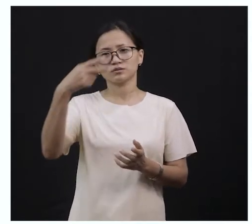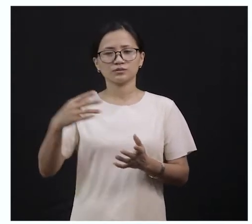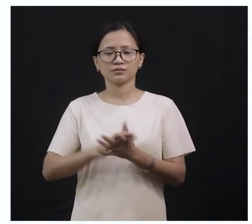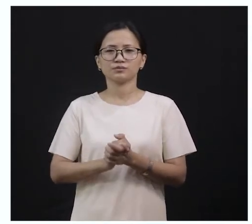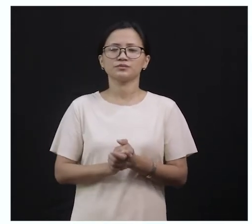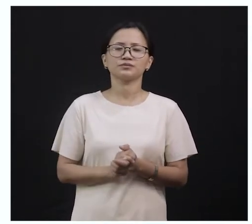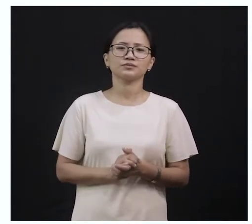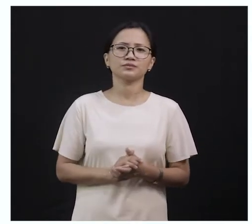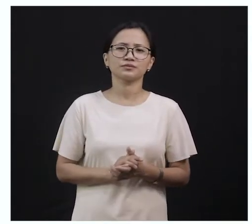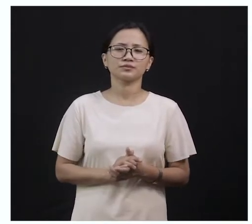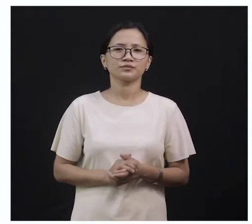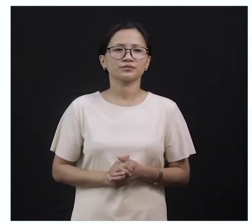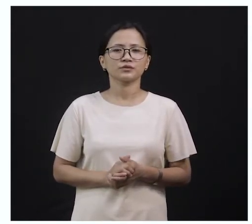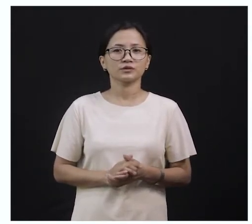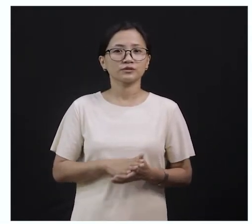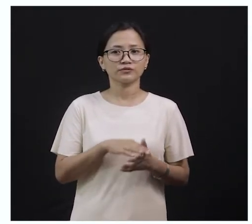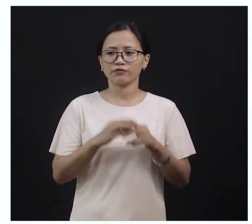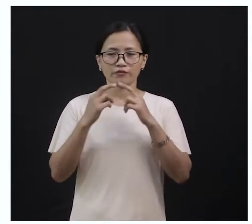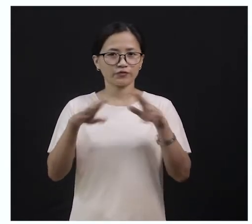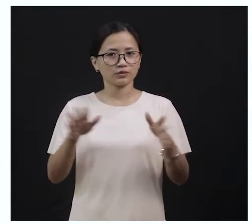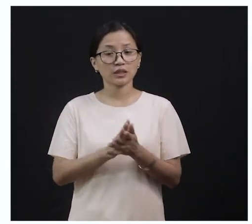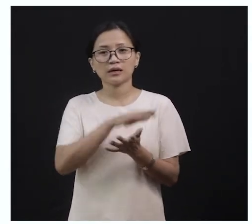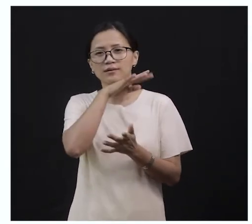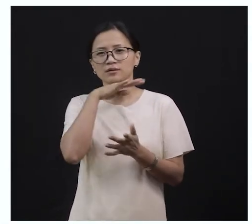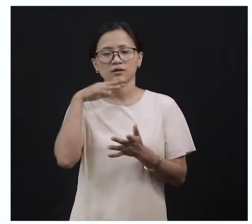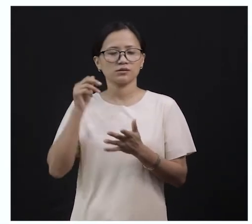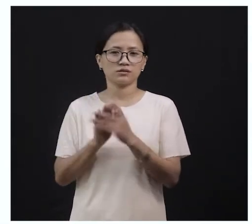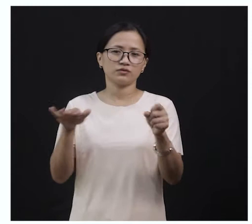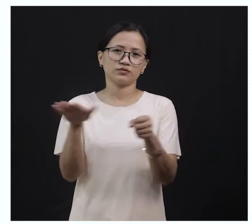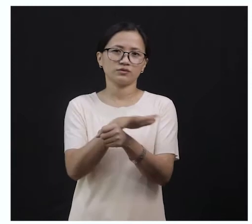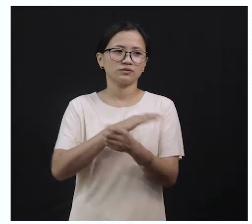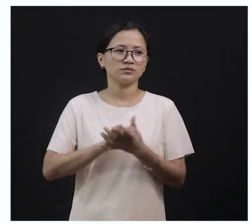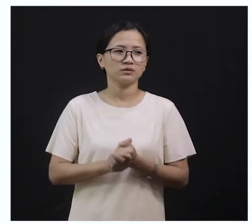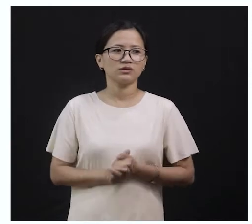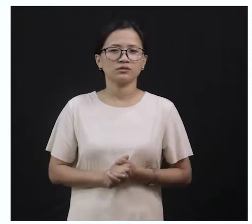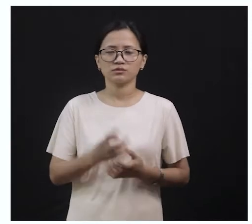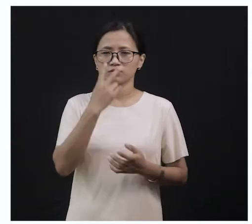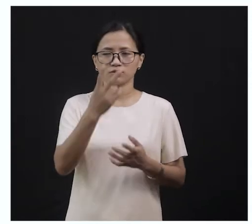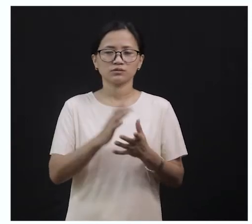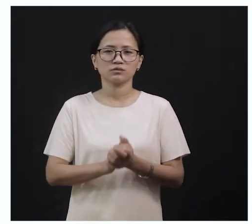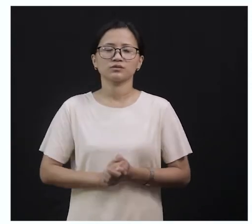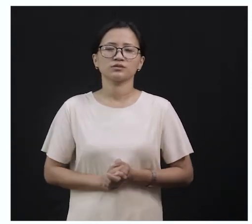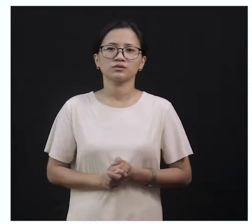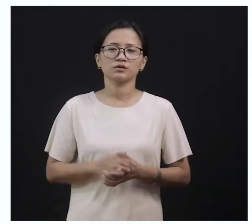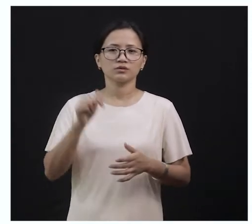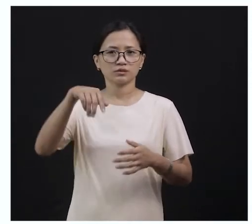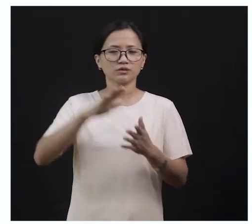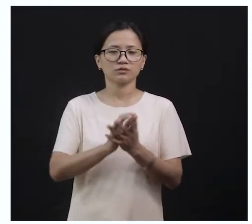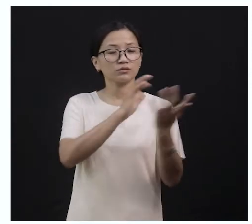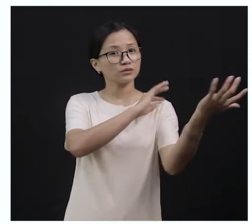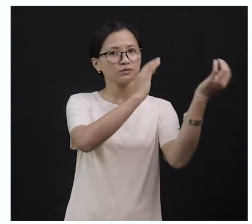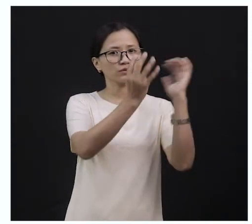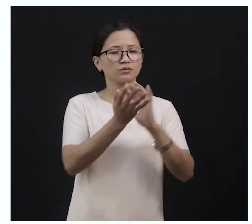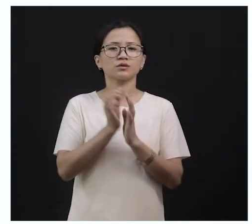the feather, it is colorful with different patterns. So if they did not exist on this planet, the